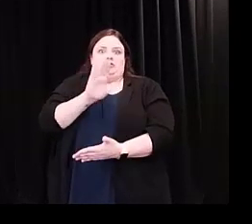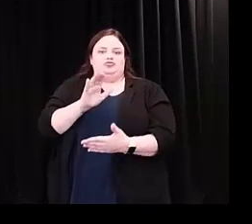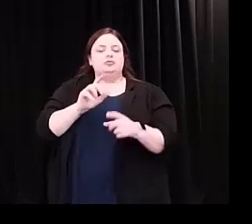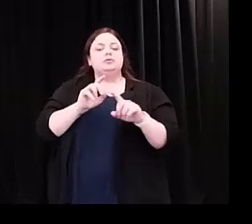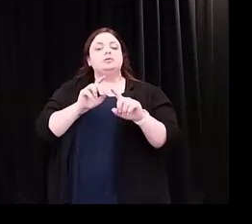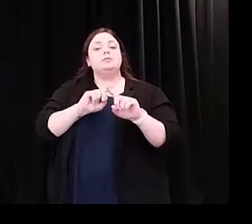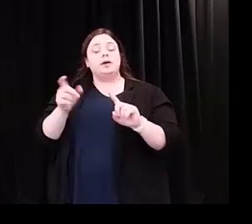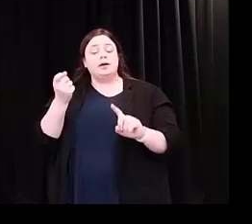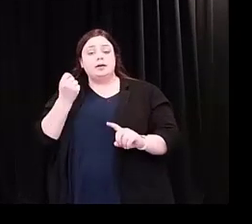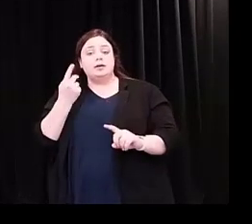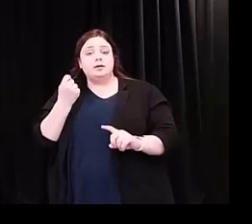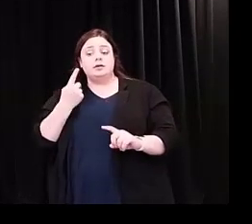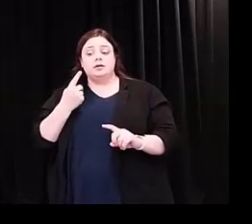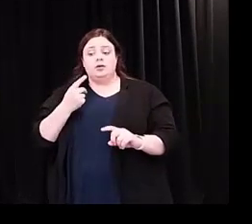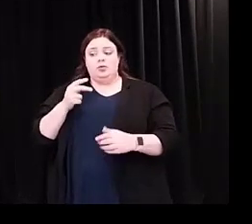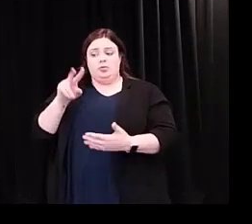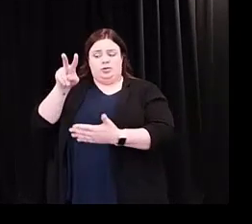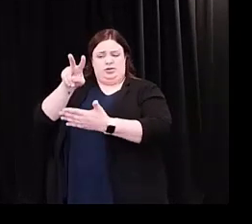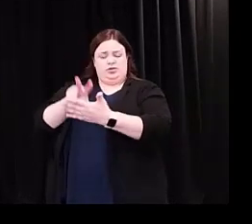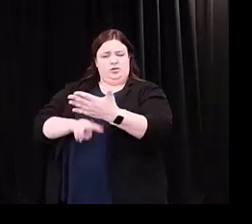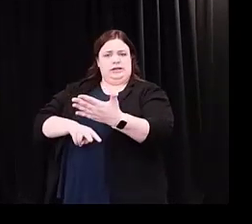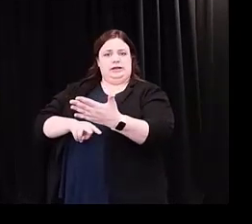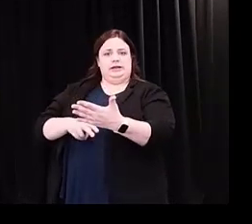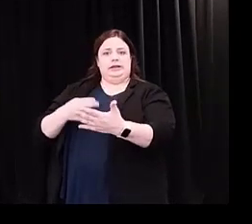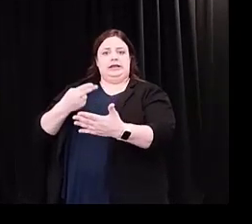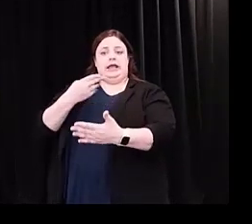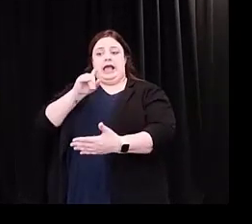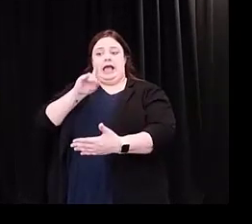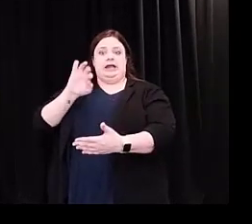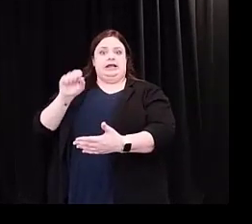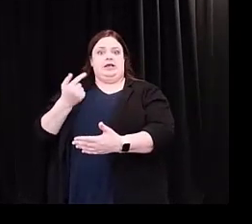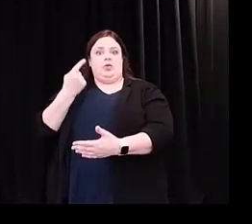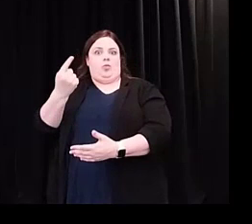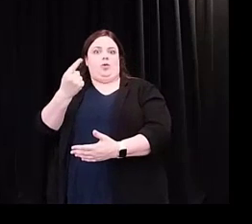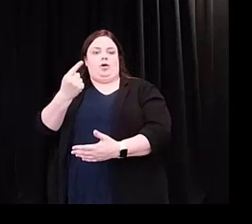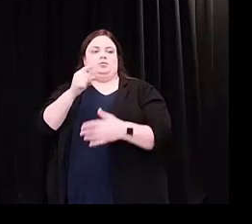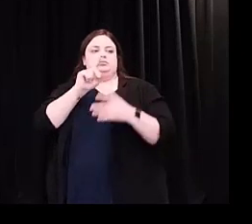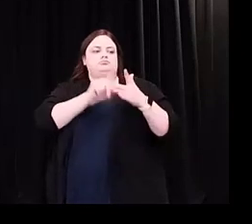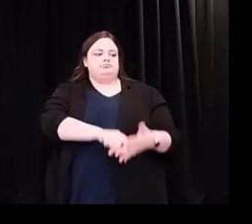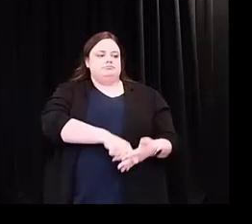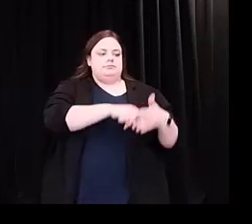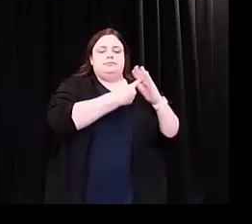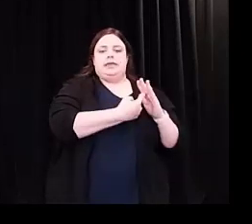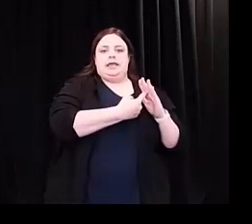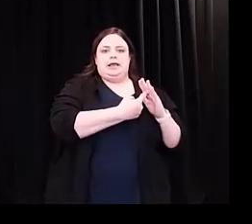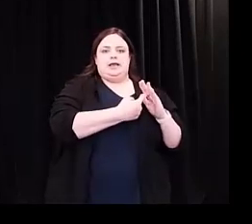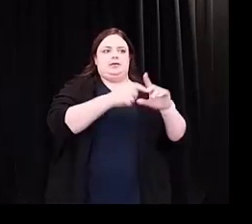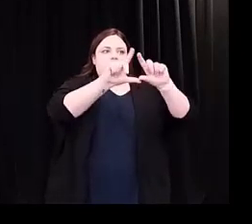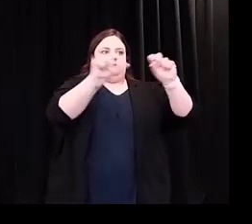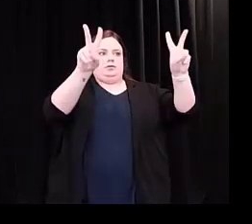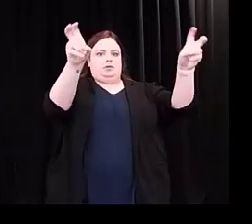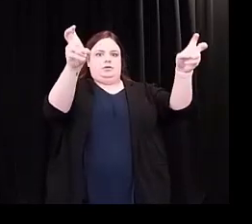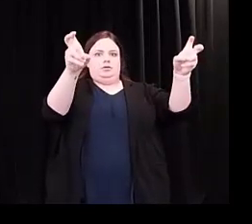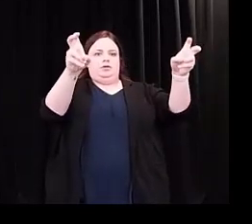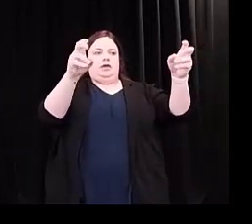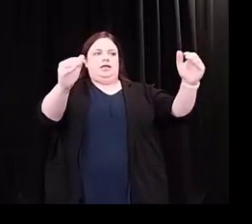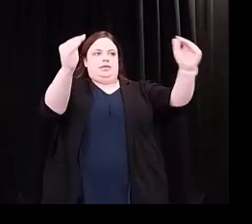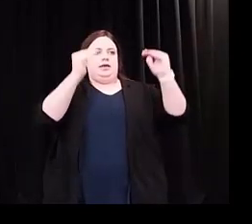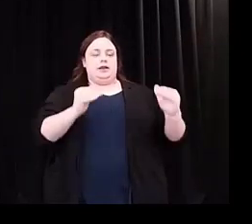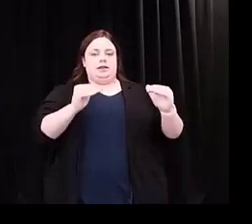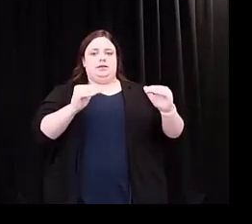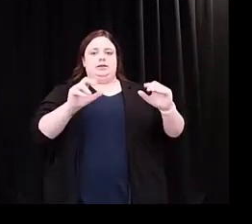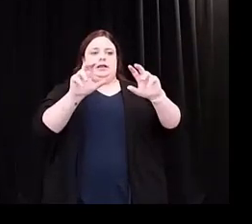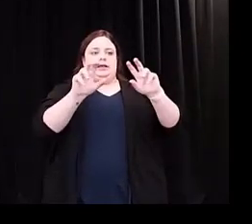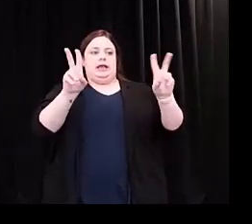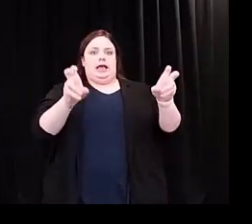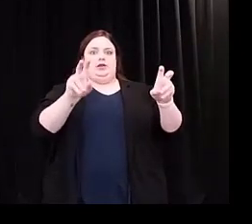But when you're looking at this, heading 1 is going to be the beginning of the document, and then we're going to move to heading 2, and then